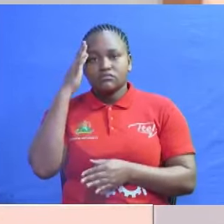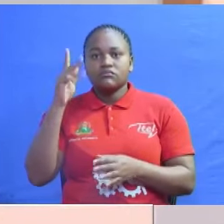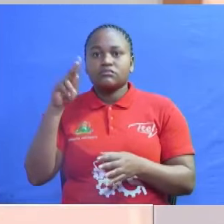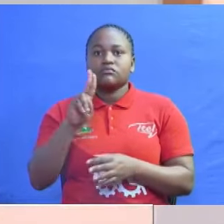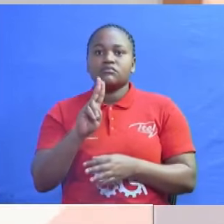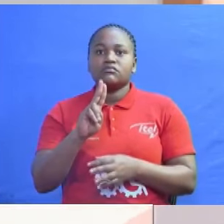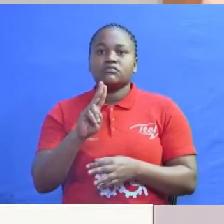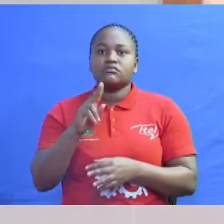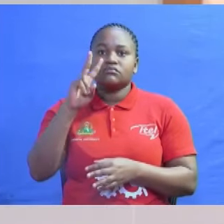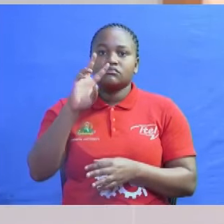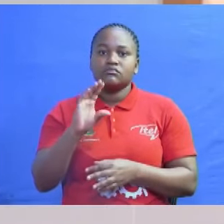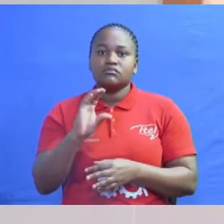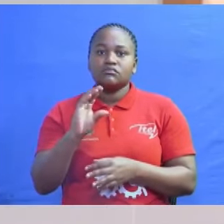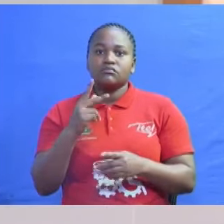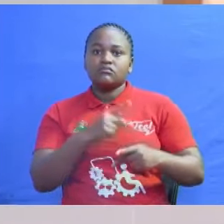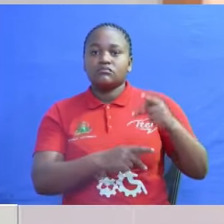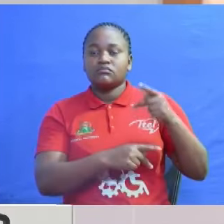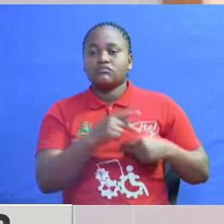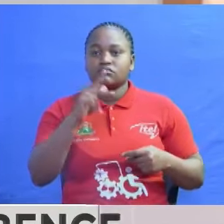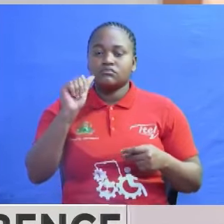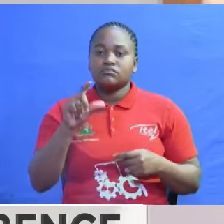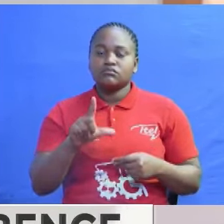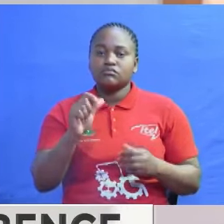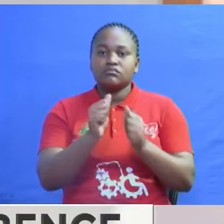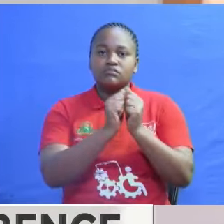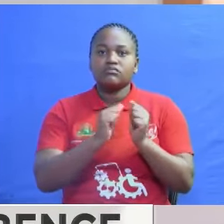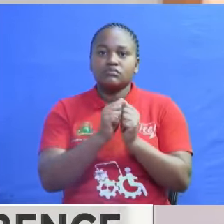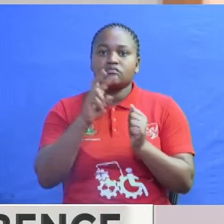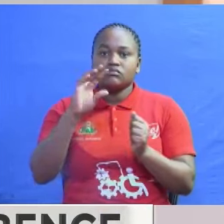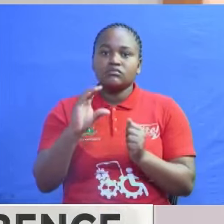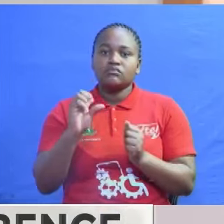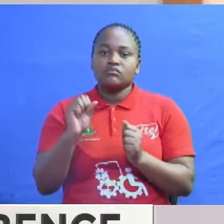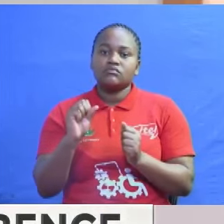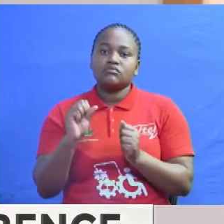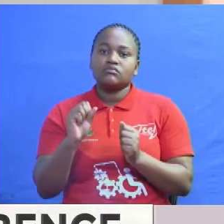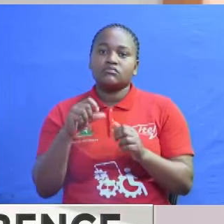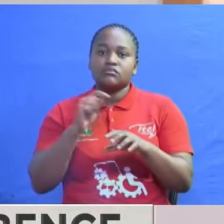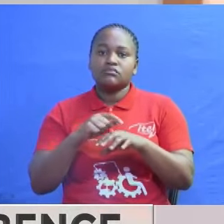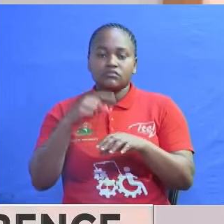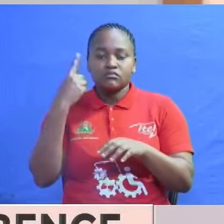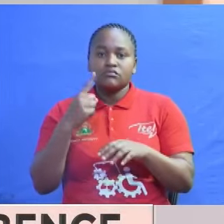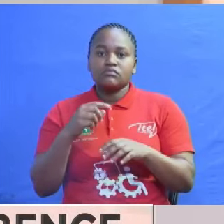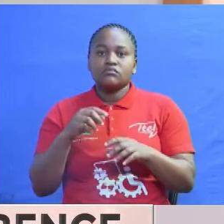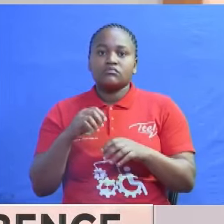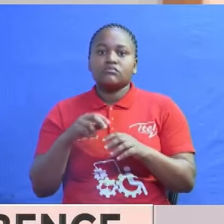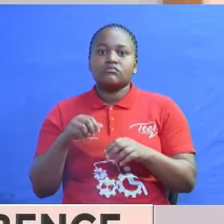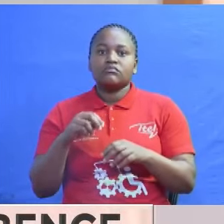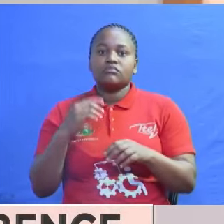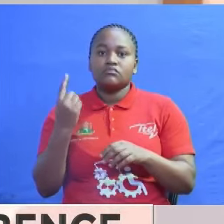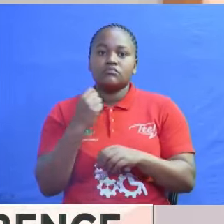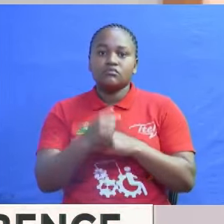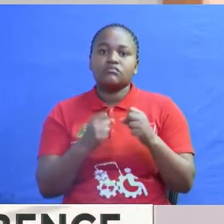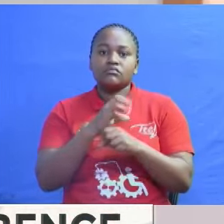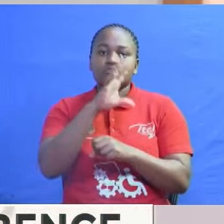Kenyatta University Vice Chancellor Professor Paul Wainaina, together with other Vice Chancellors, during the triannual 7th